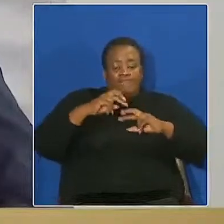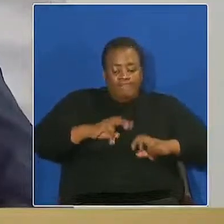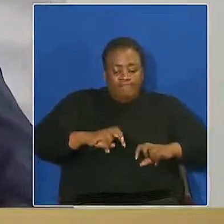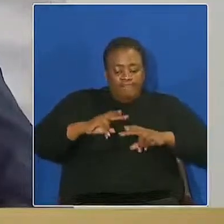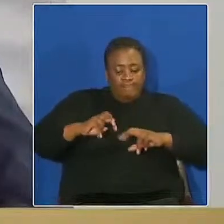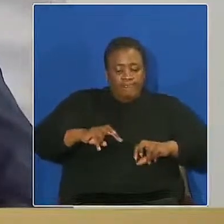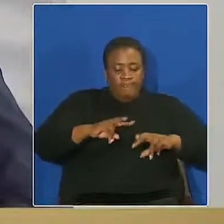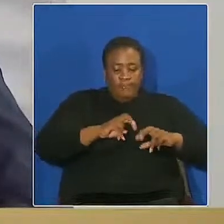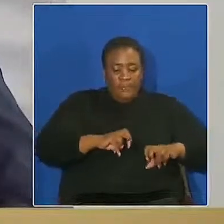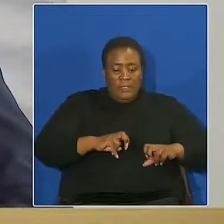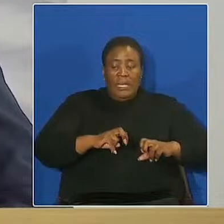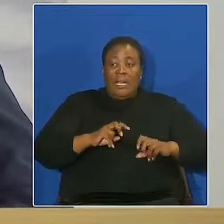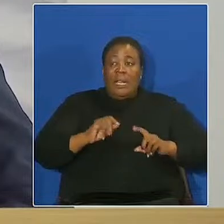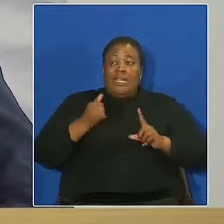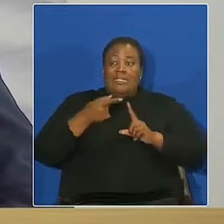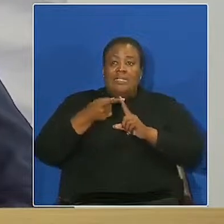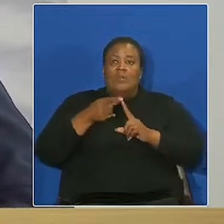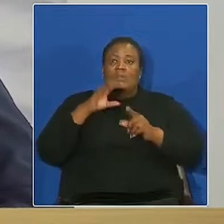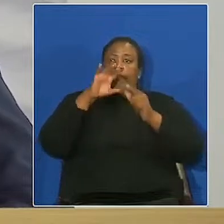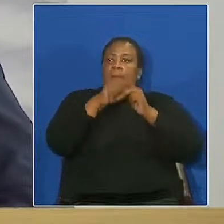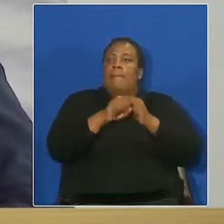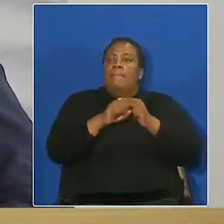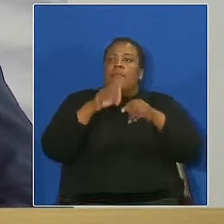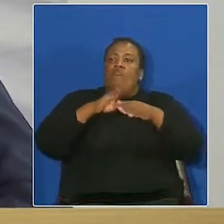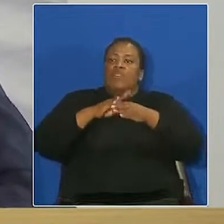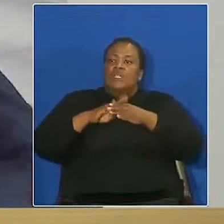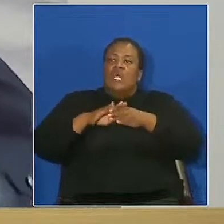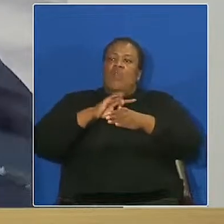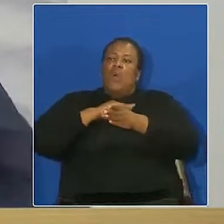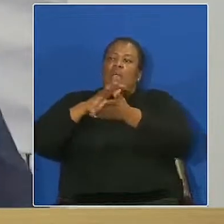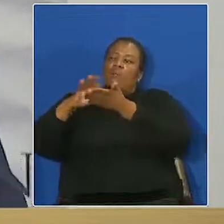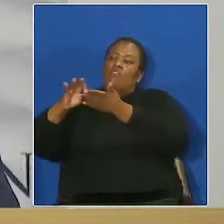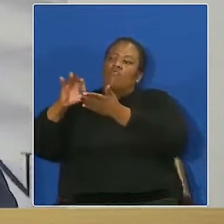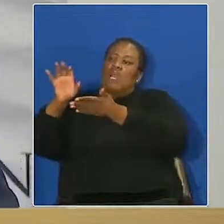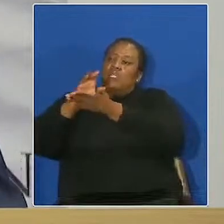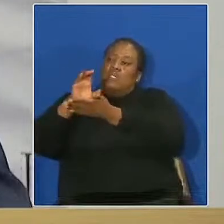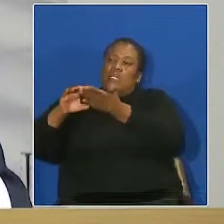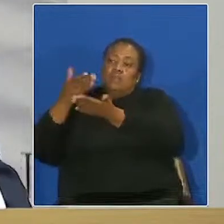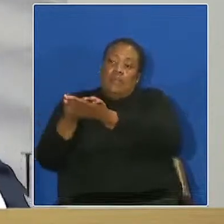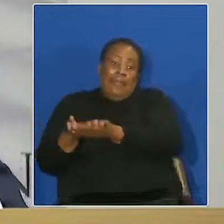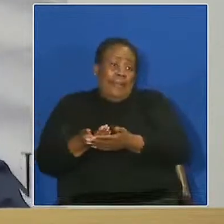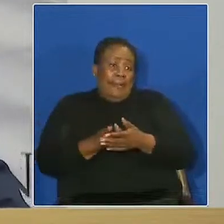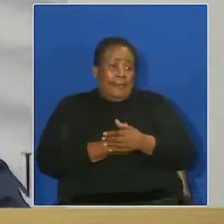are reasons from the report to terminate the contract.